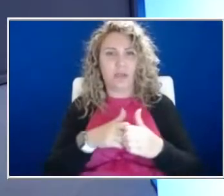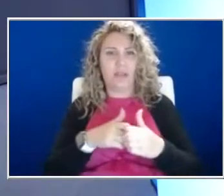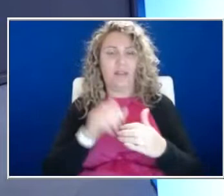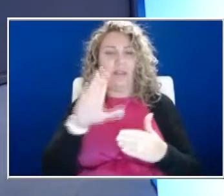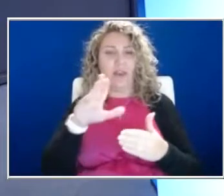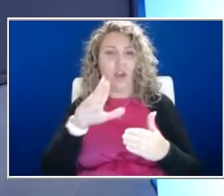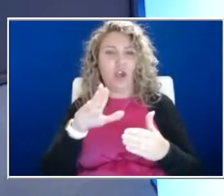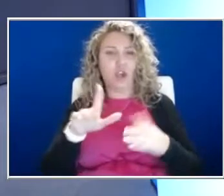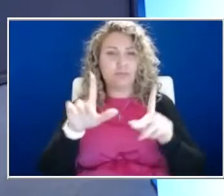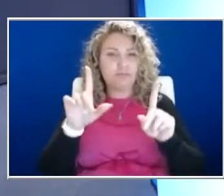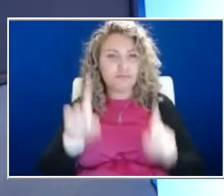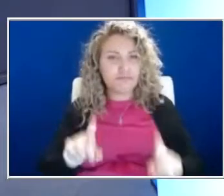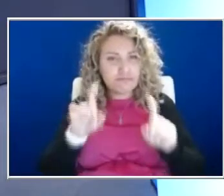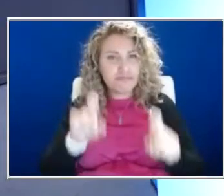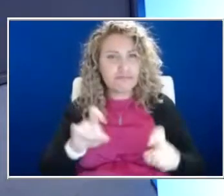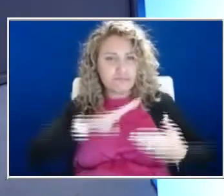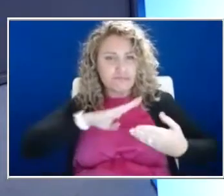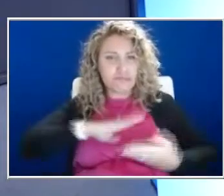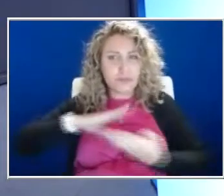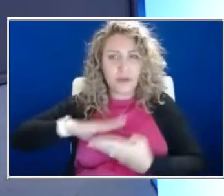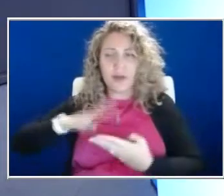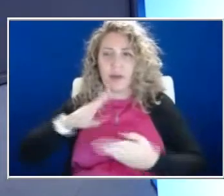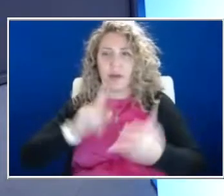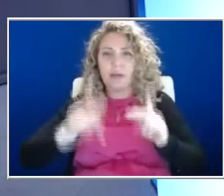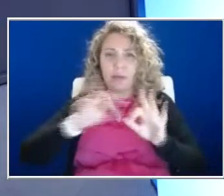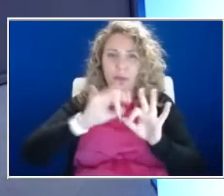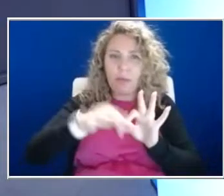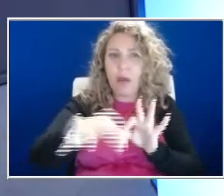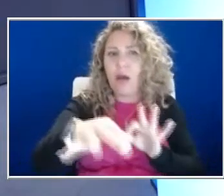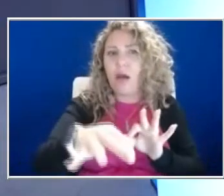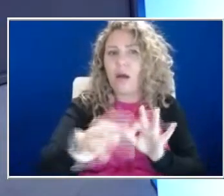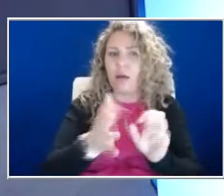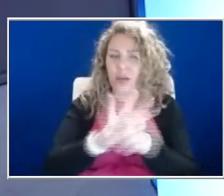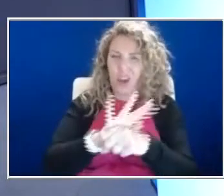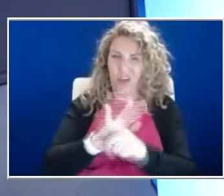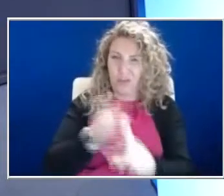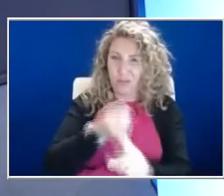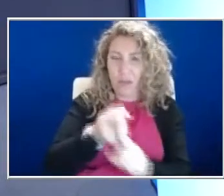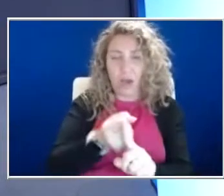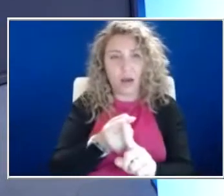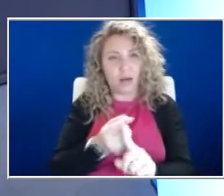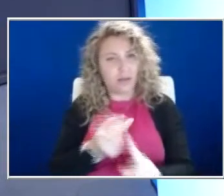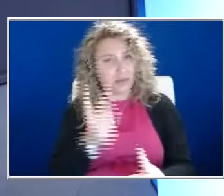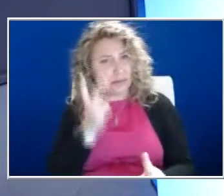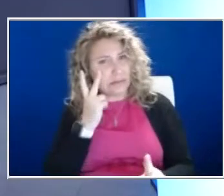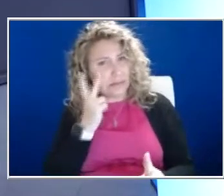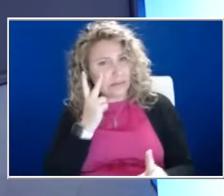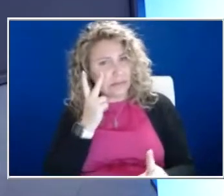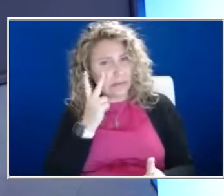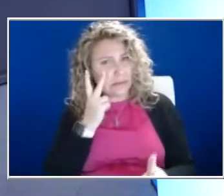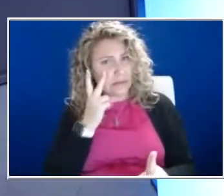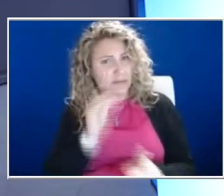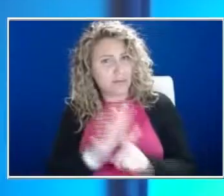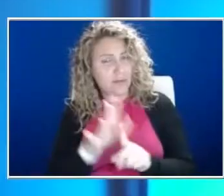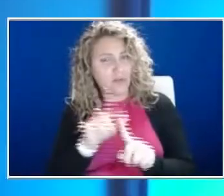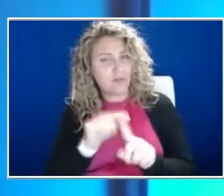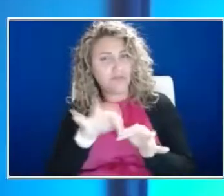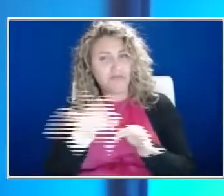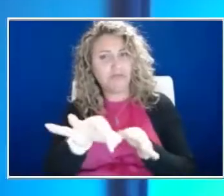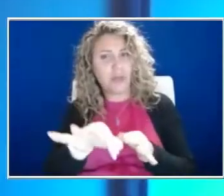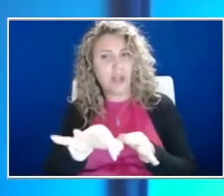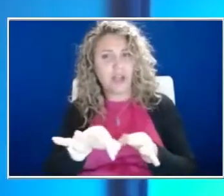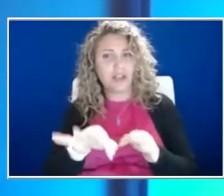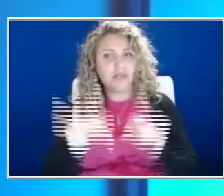big effect on people putting things off, but where are we at with that? Are we seeing any of the effects of delayed screenings with breast cancer? I think that we have